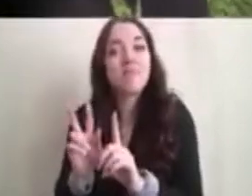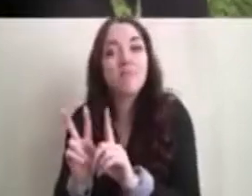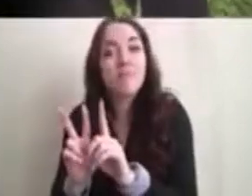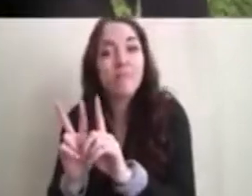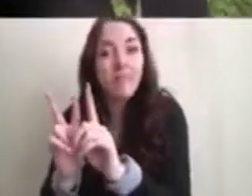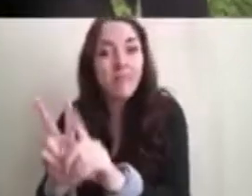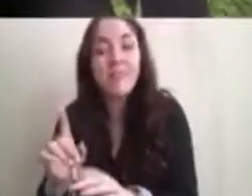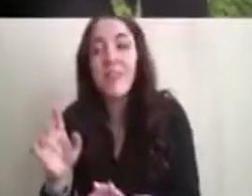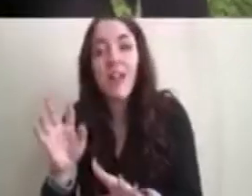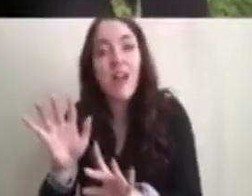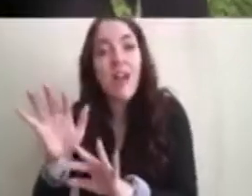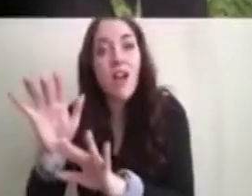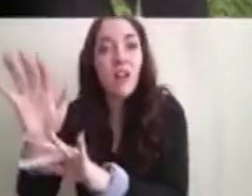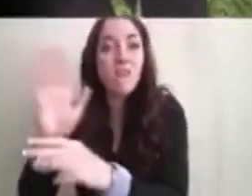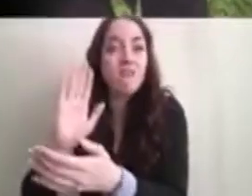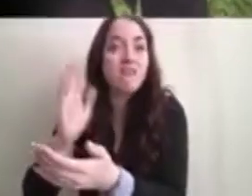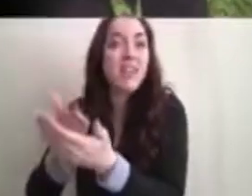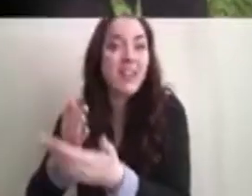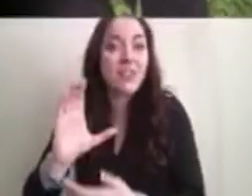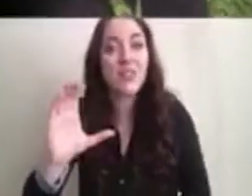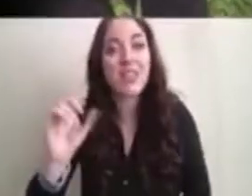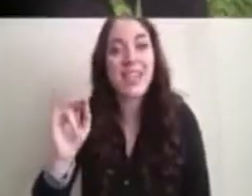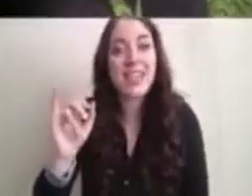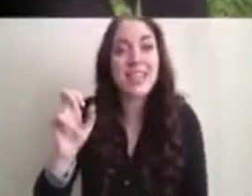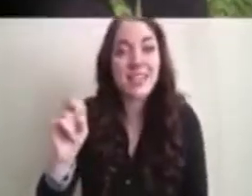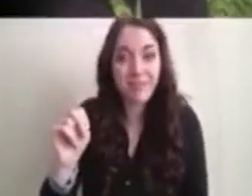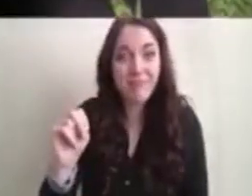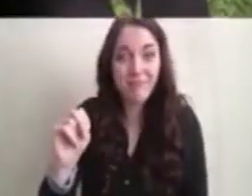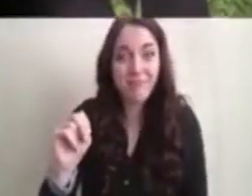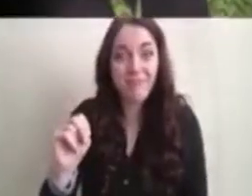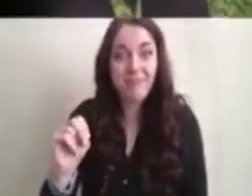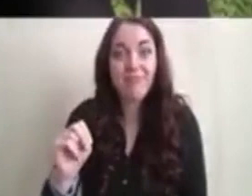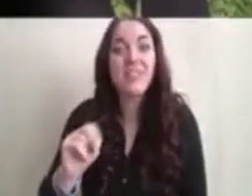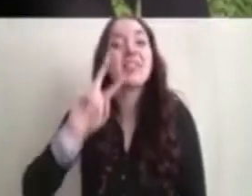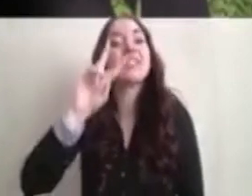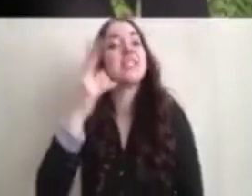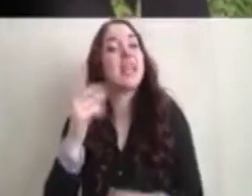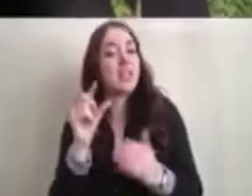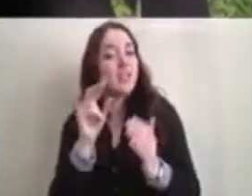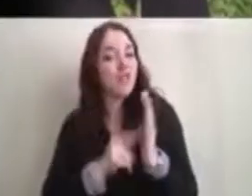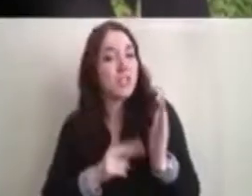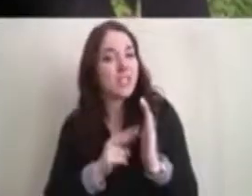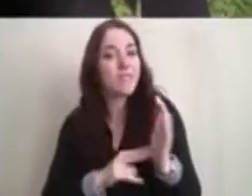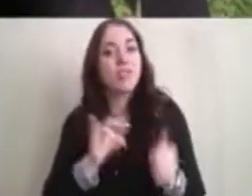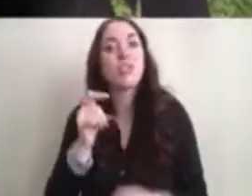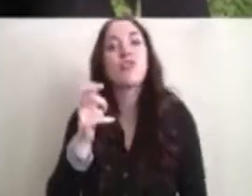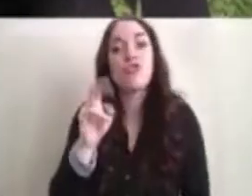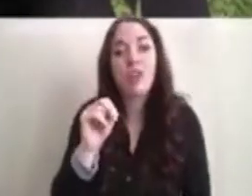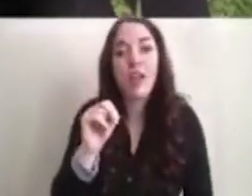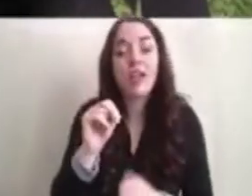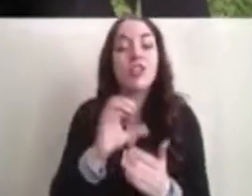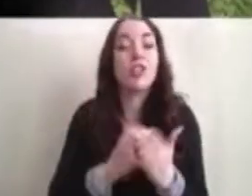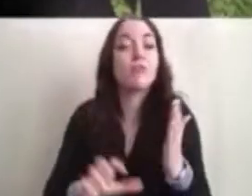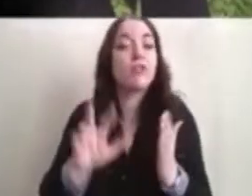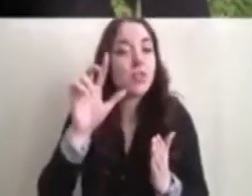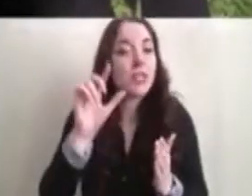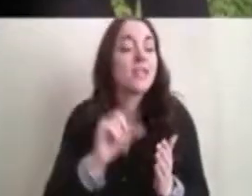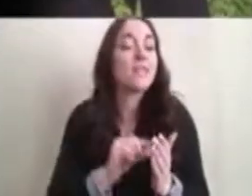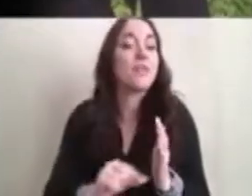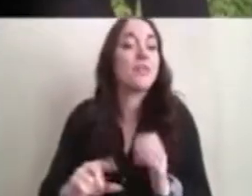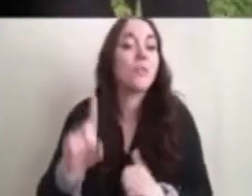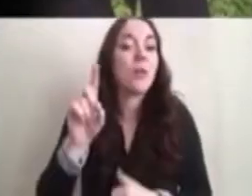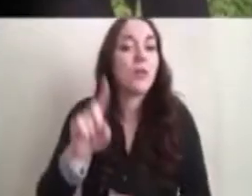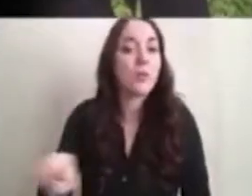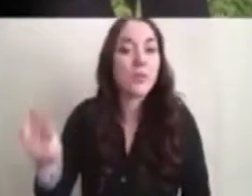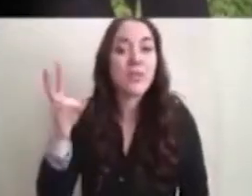There was a Pharisee named Nicodemus, a Jewish leader. He came to Jesus at night and said